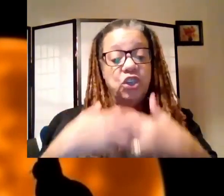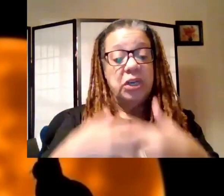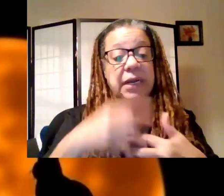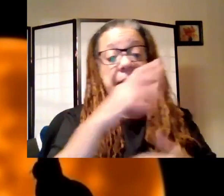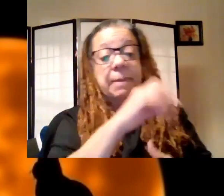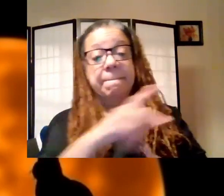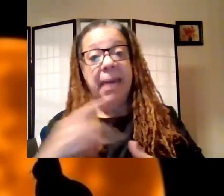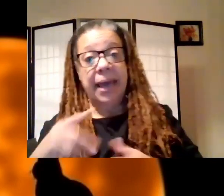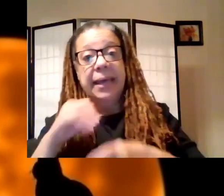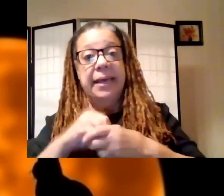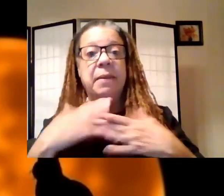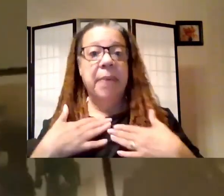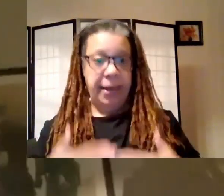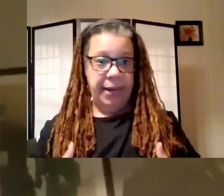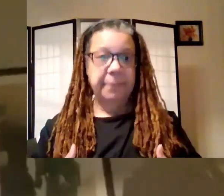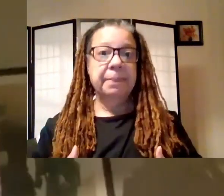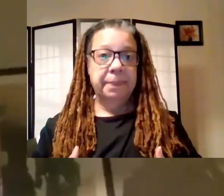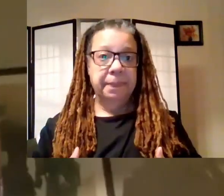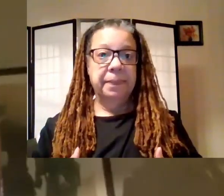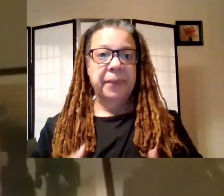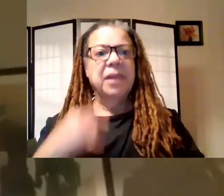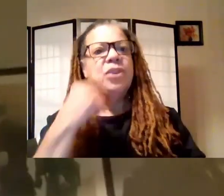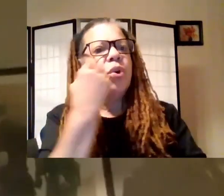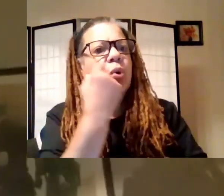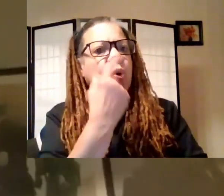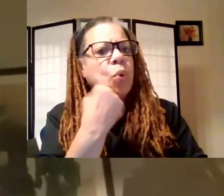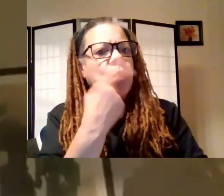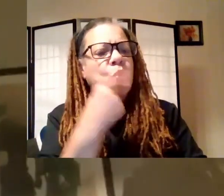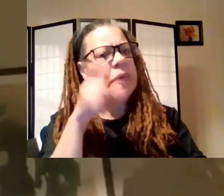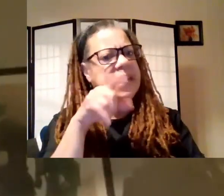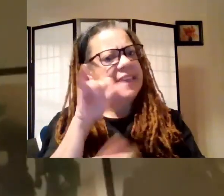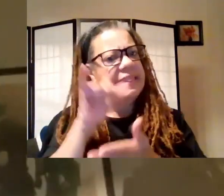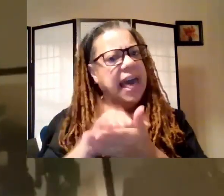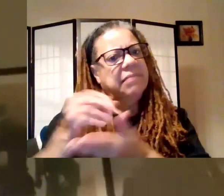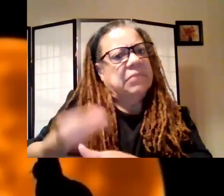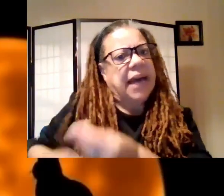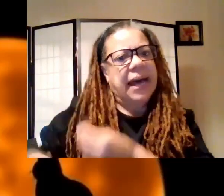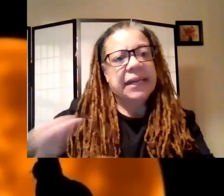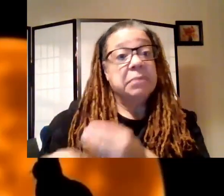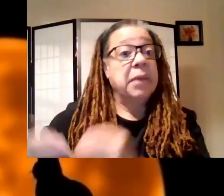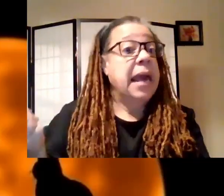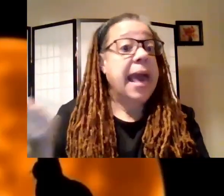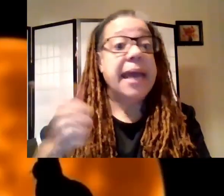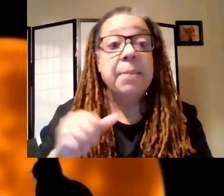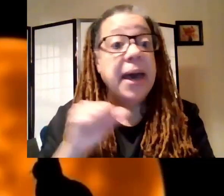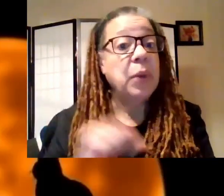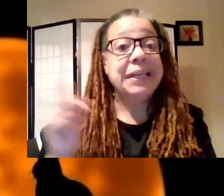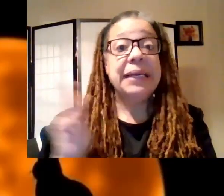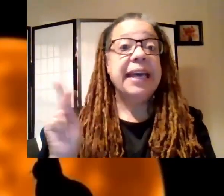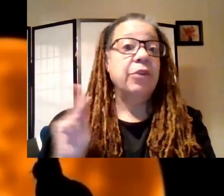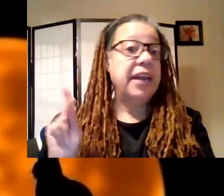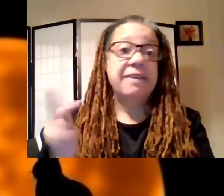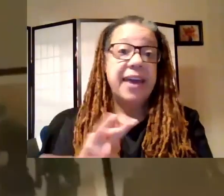your body. And who would need that, that treatment? Anybody with kidney failure.